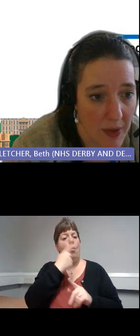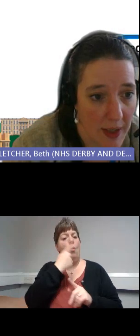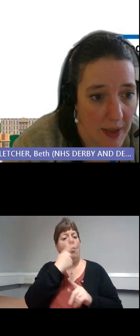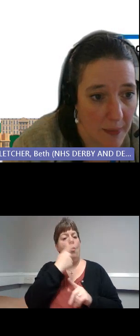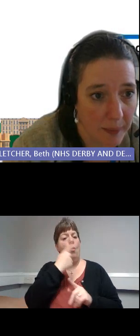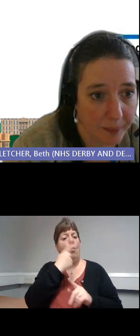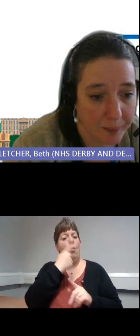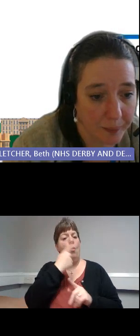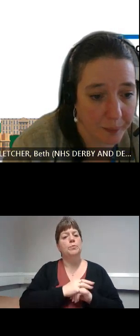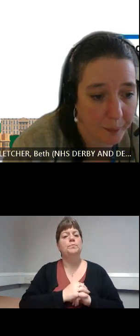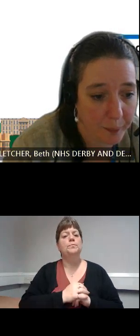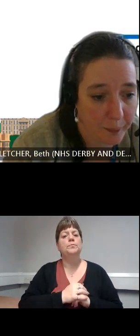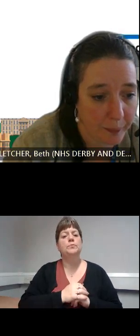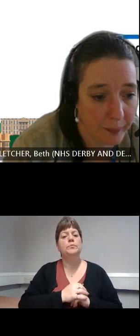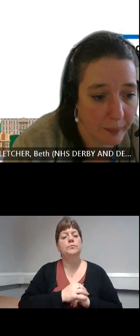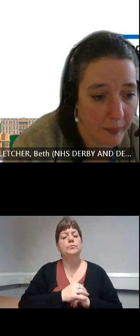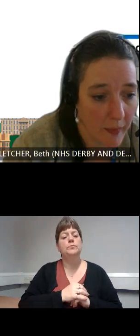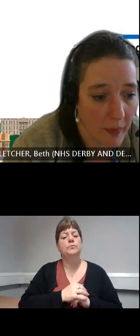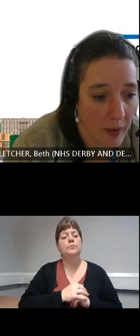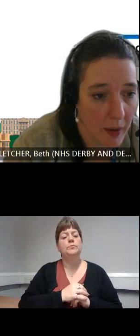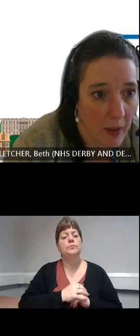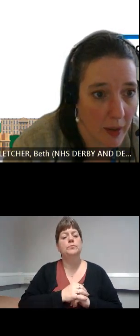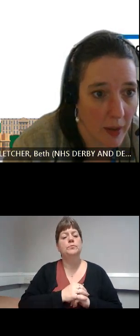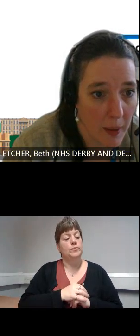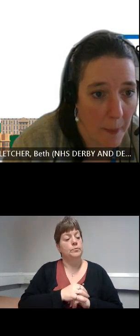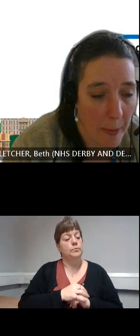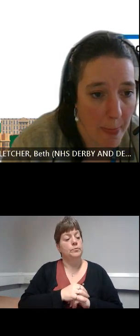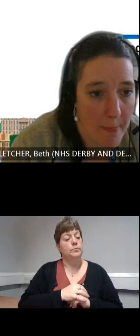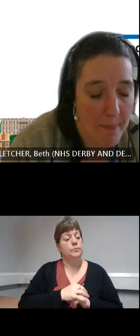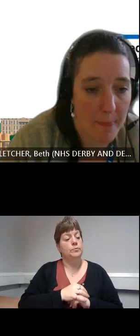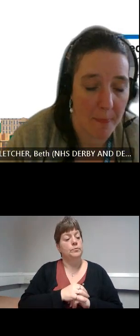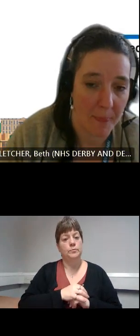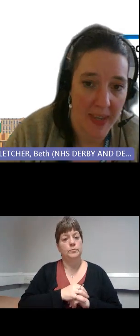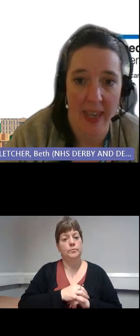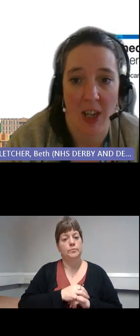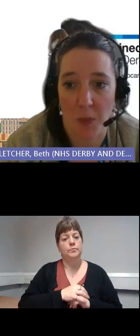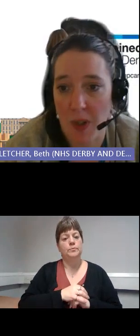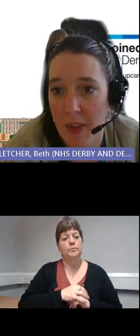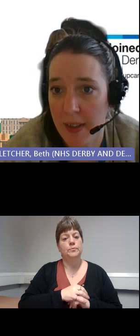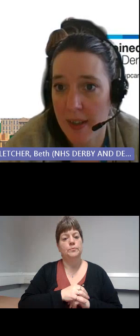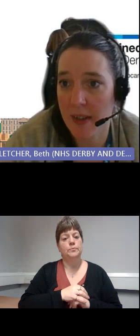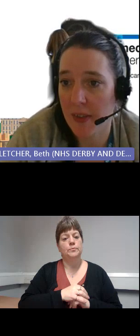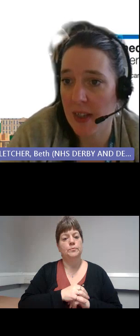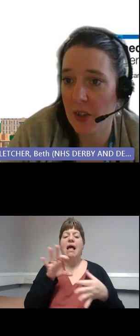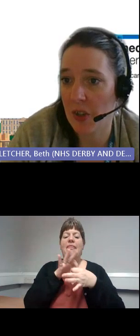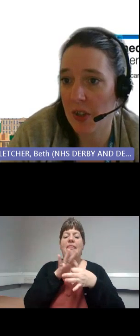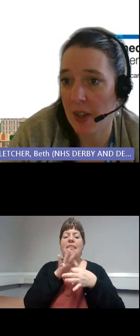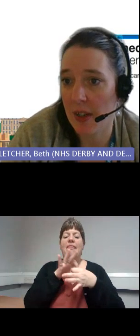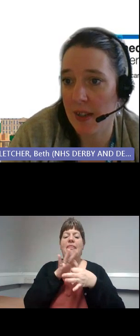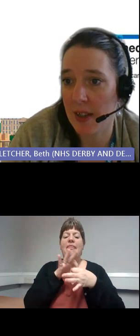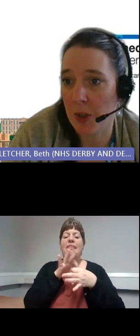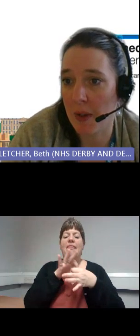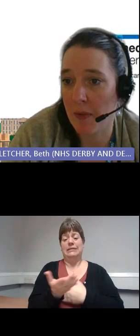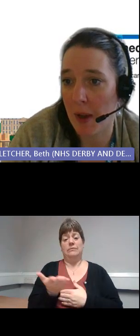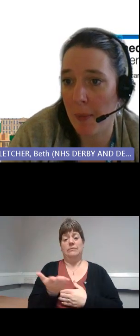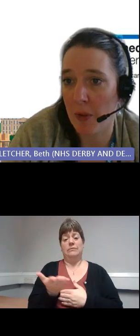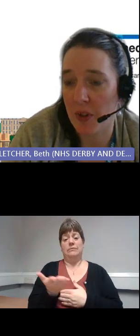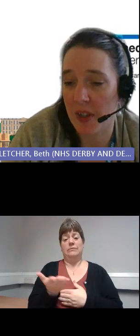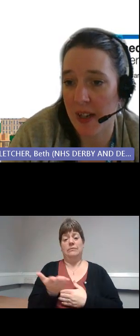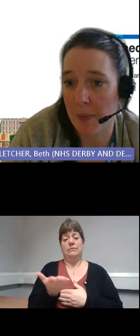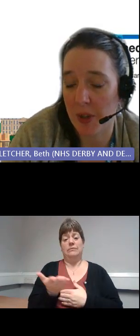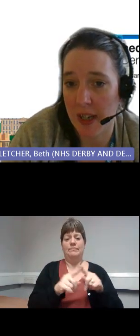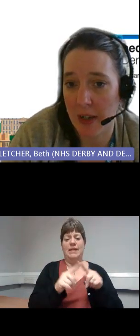through that process. the engagement events. So these are just it's a little bit of